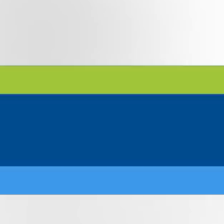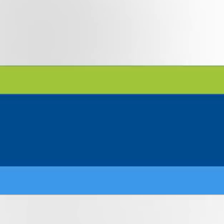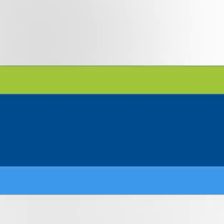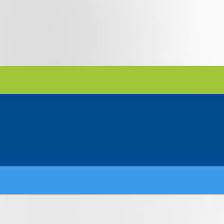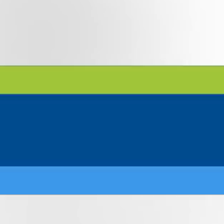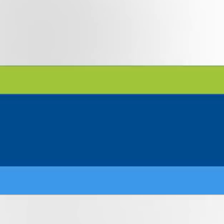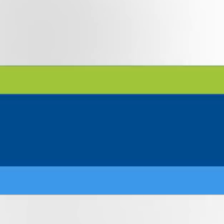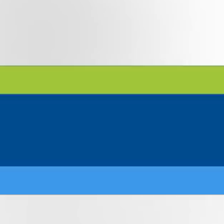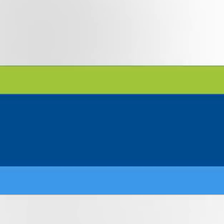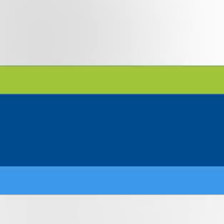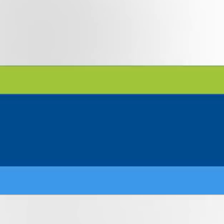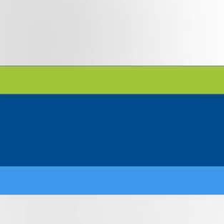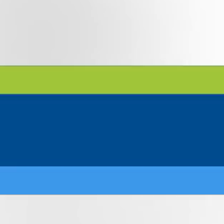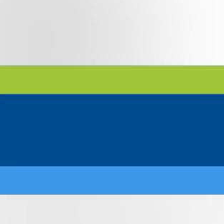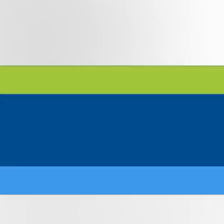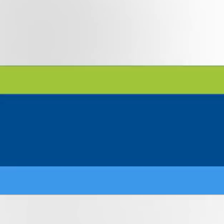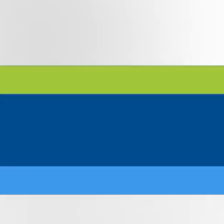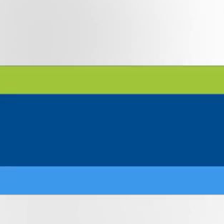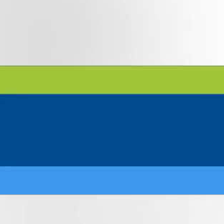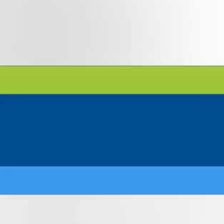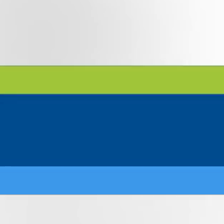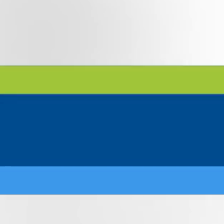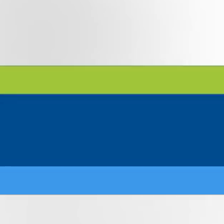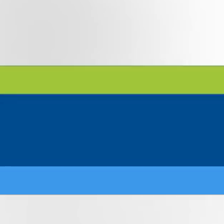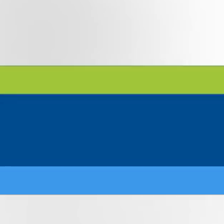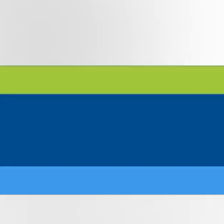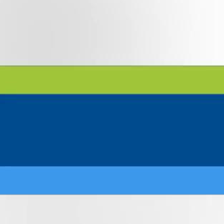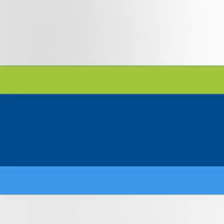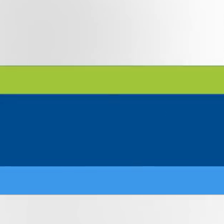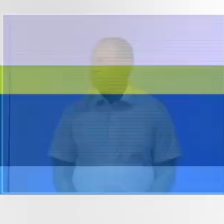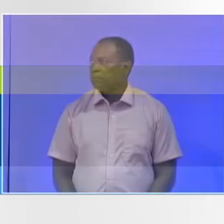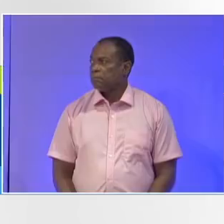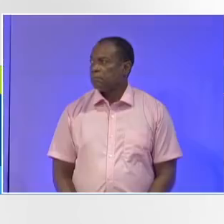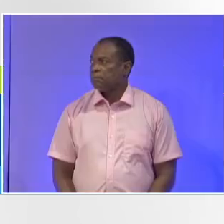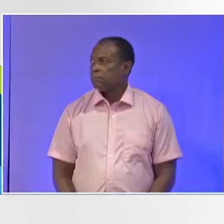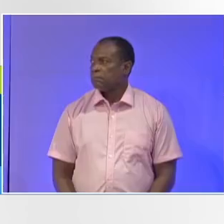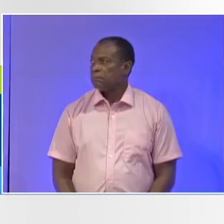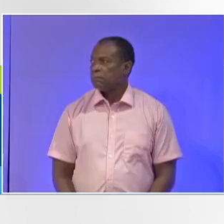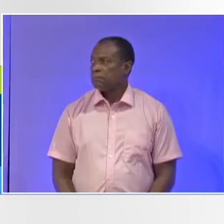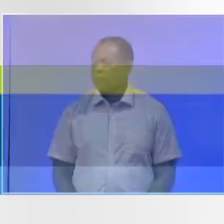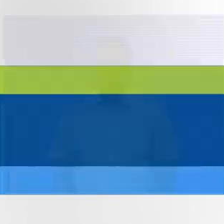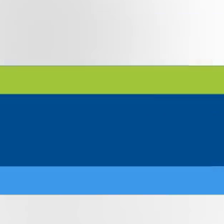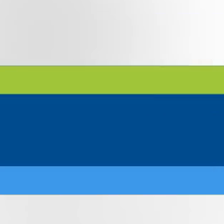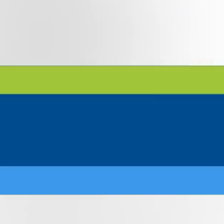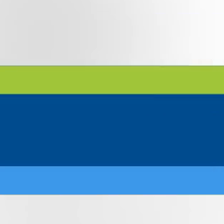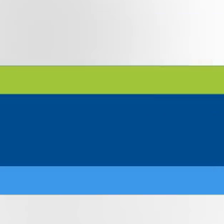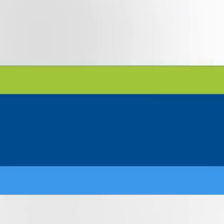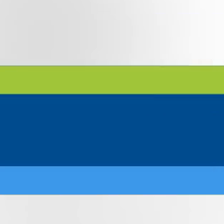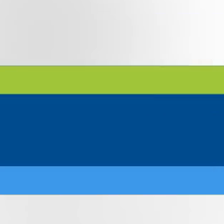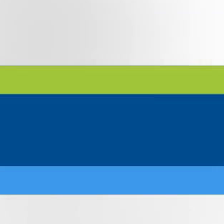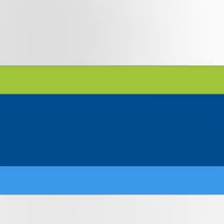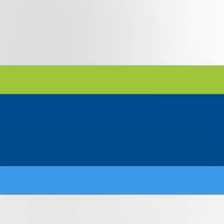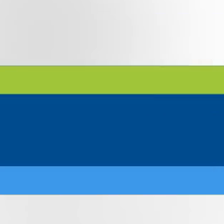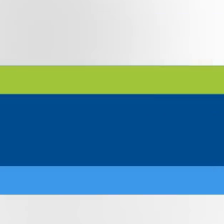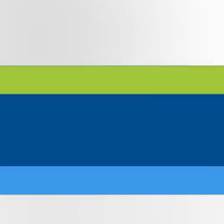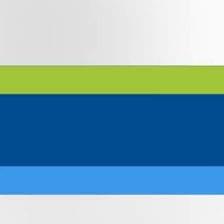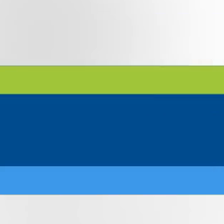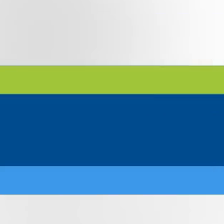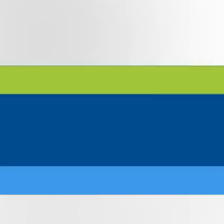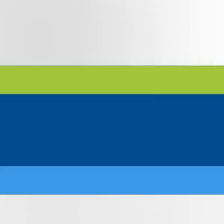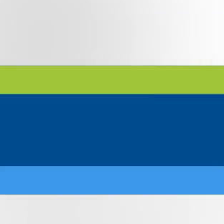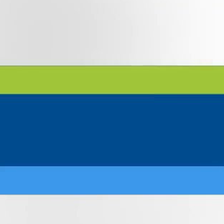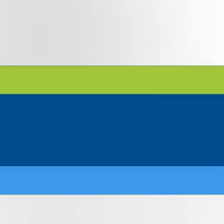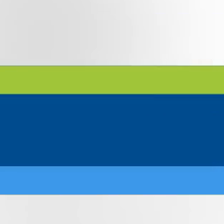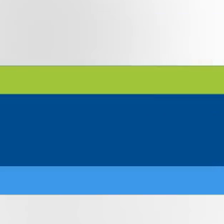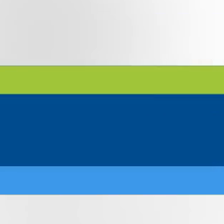number 962 of 7th of January 2022. And at the top of the graph in purple, you'll see